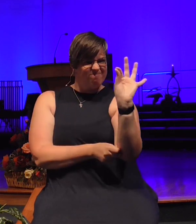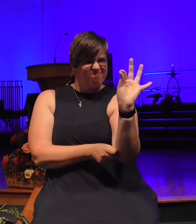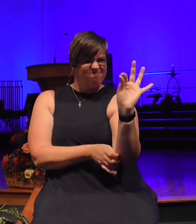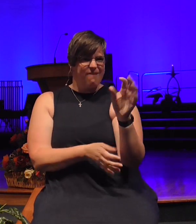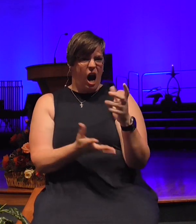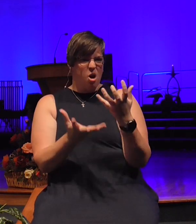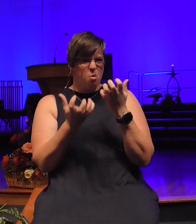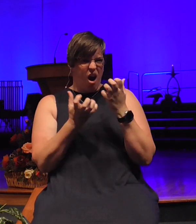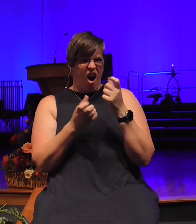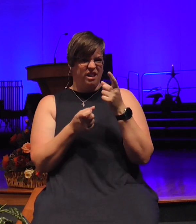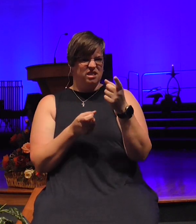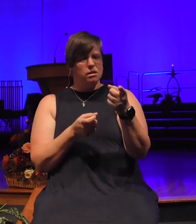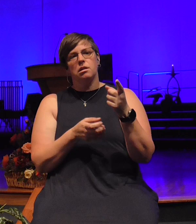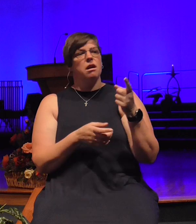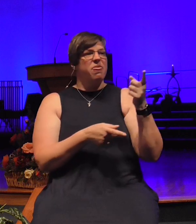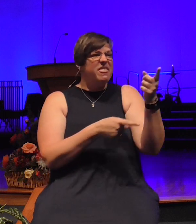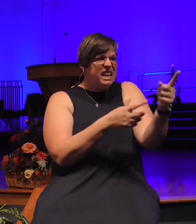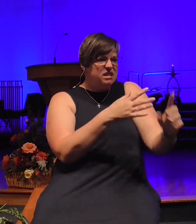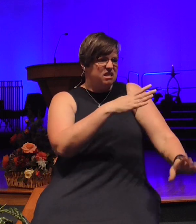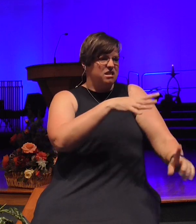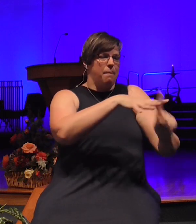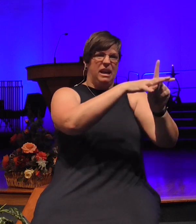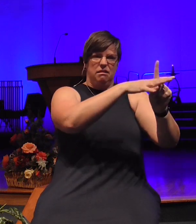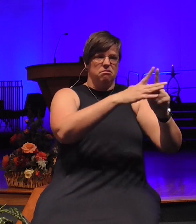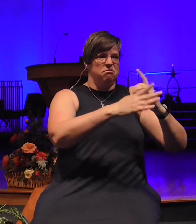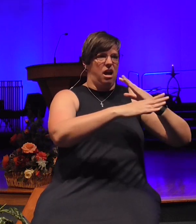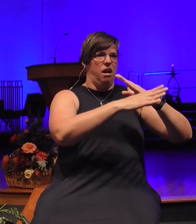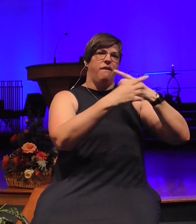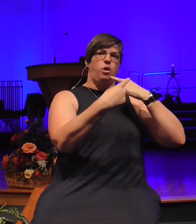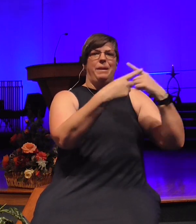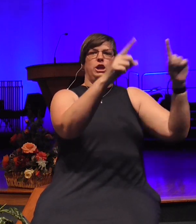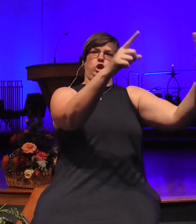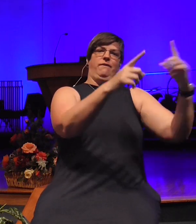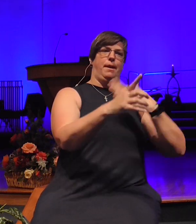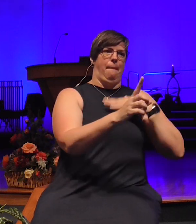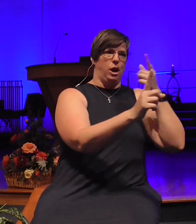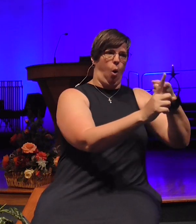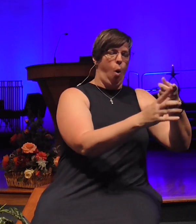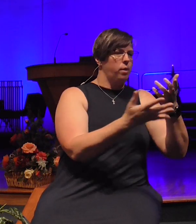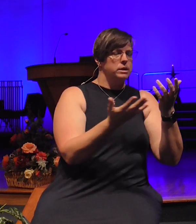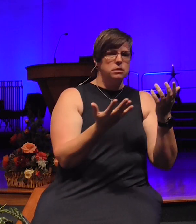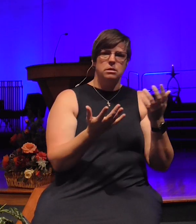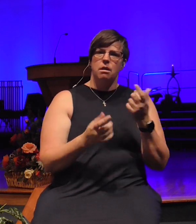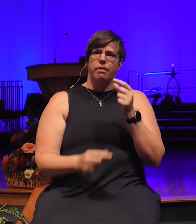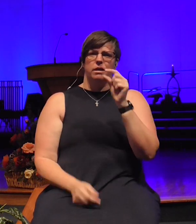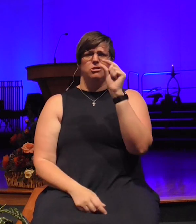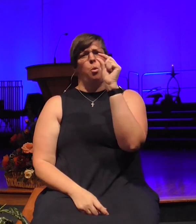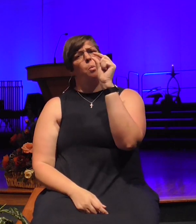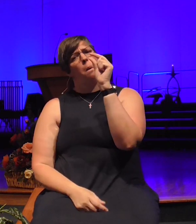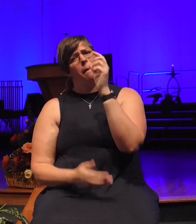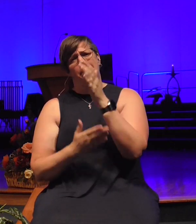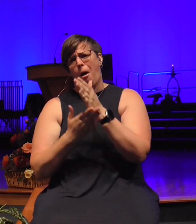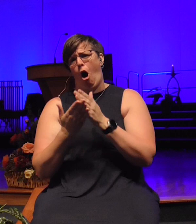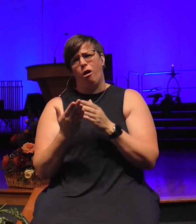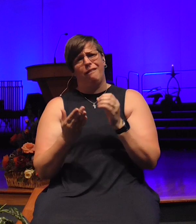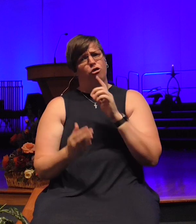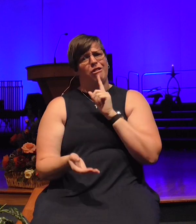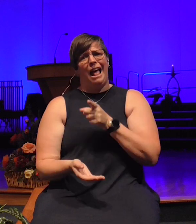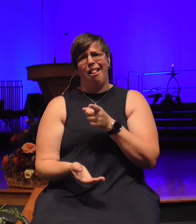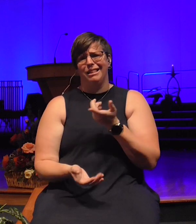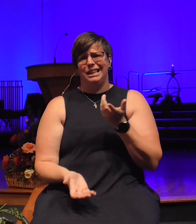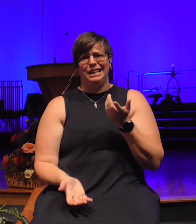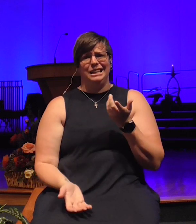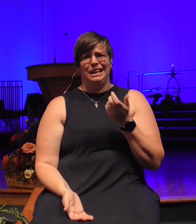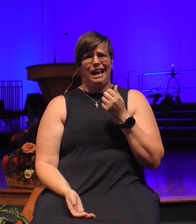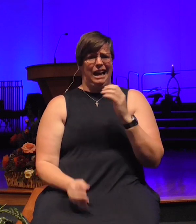in the way of you achieving your goals, not that there's not reality to it, but it's just one minuscule part of